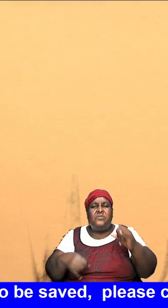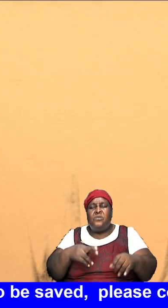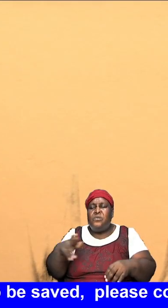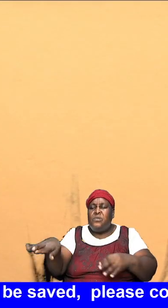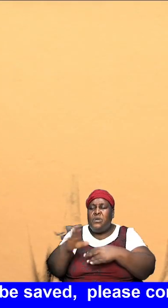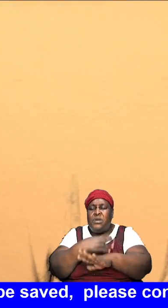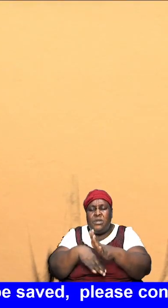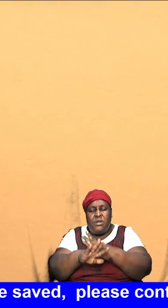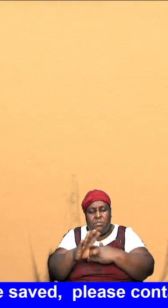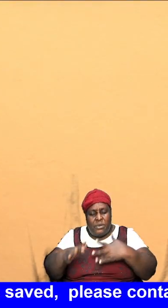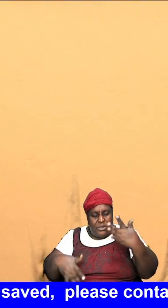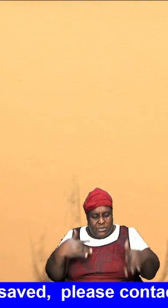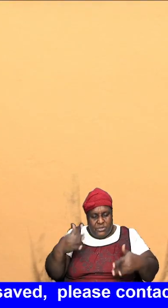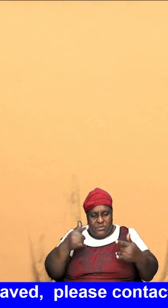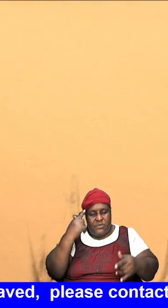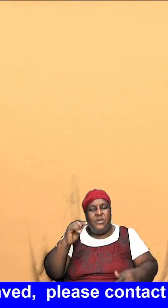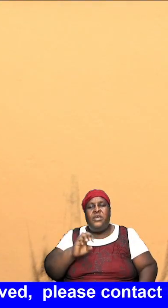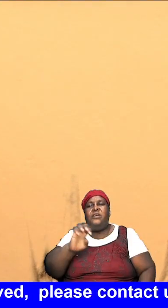forevermore.